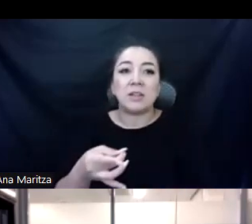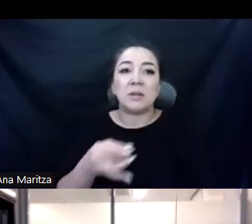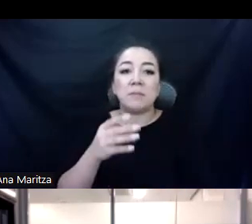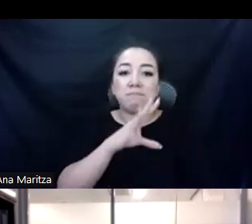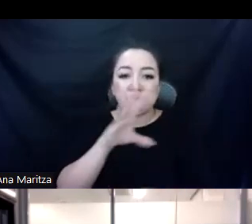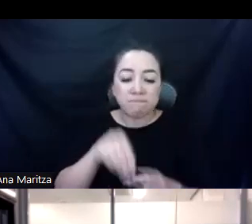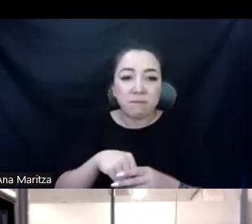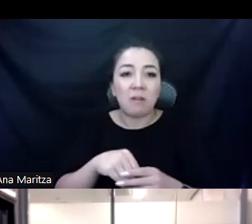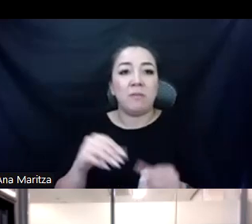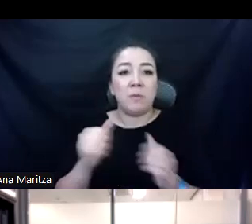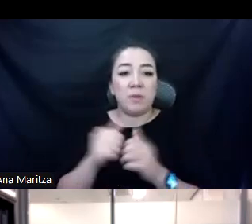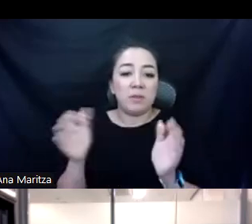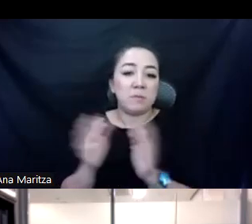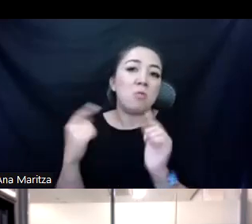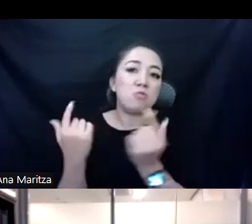the small group,